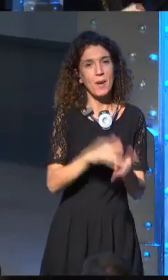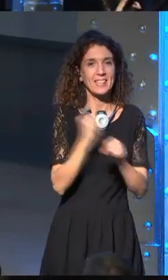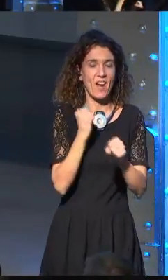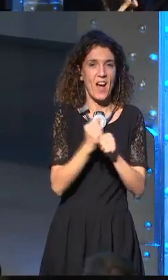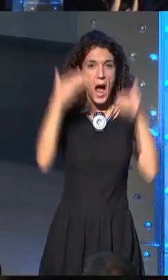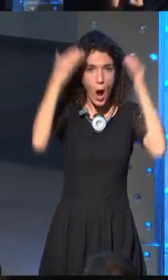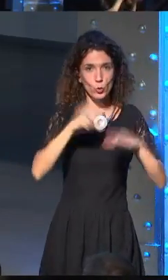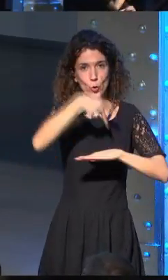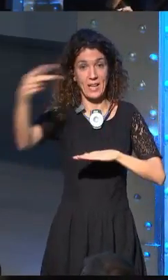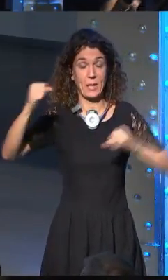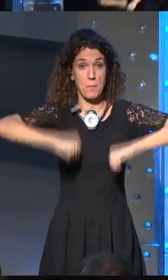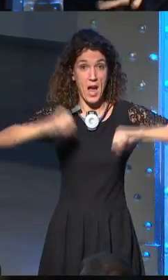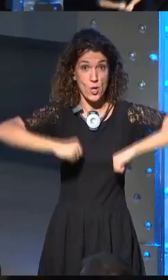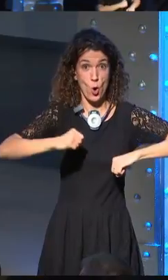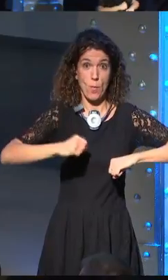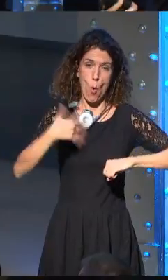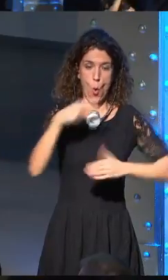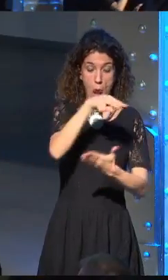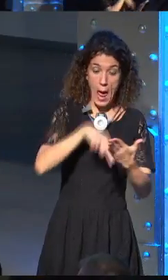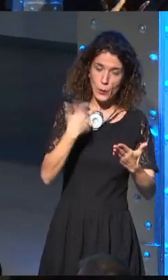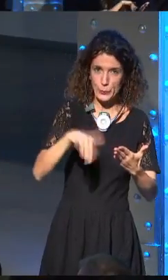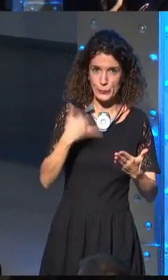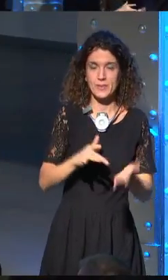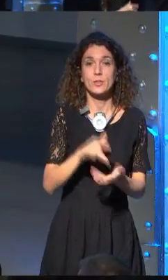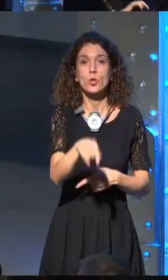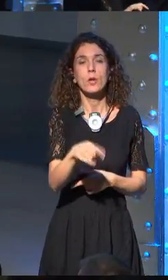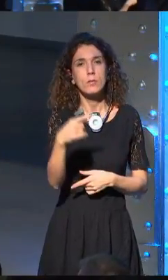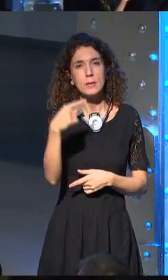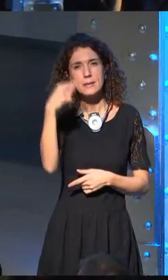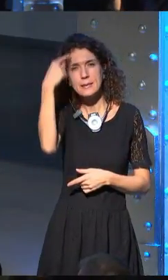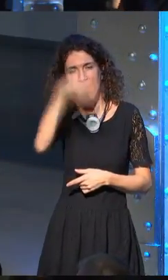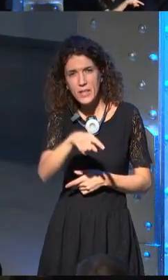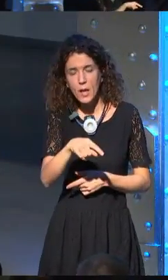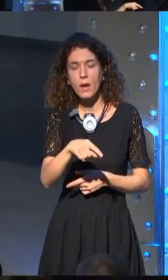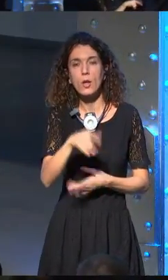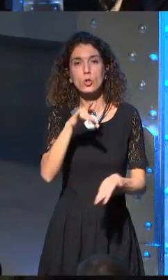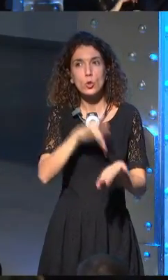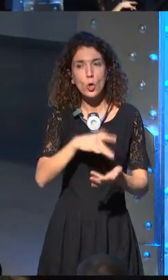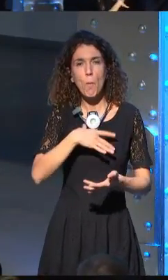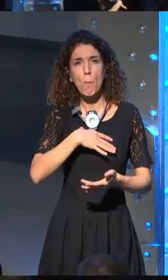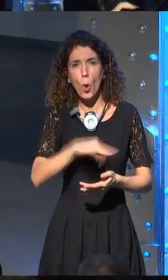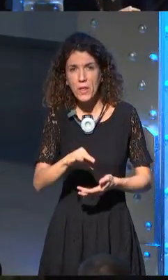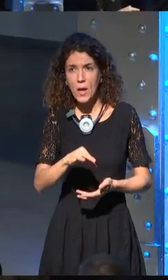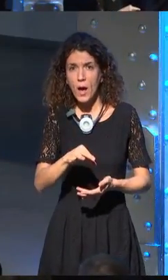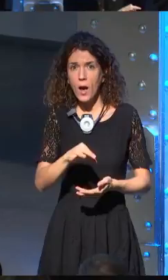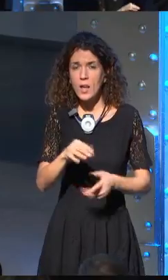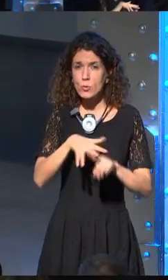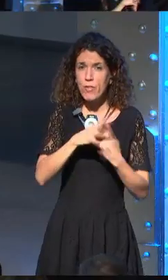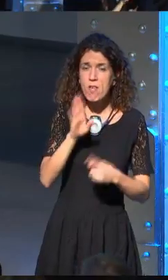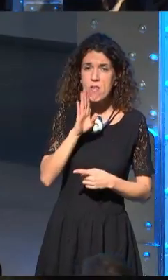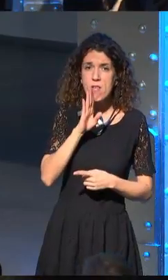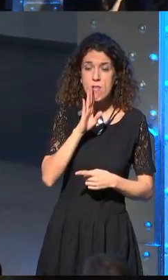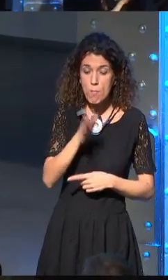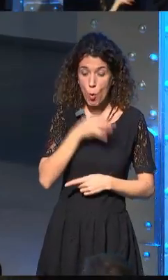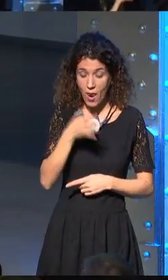good piece of advice. After telling this, after reading these paragraphs, were you aware that this could happen to